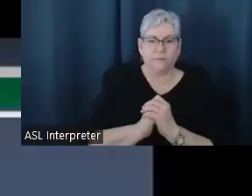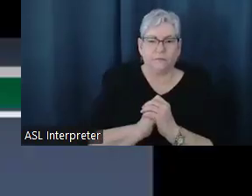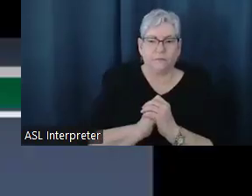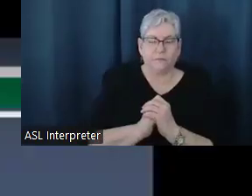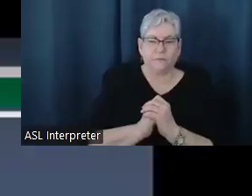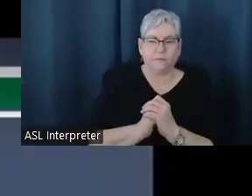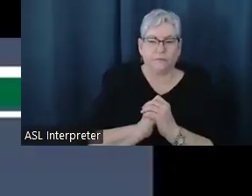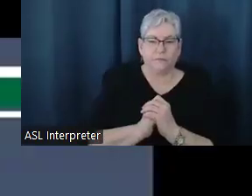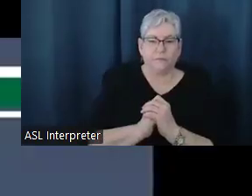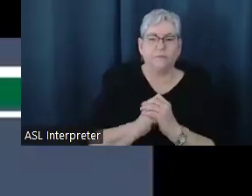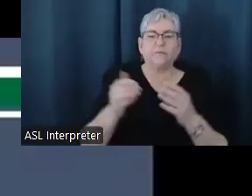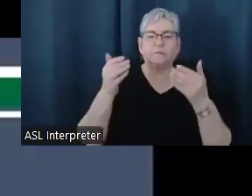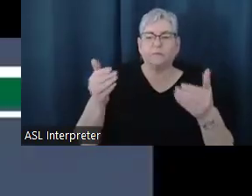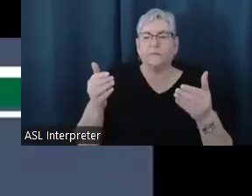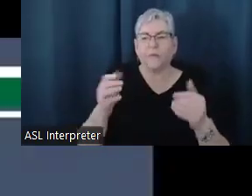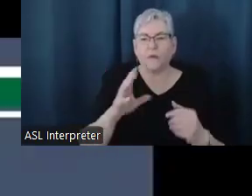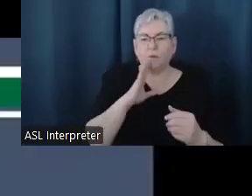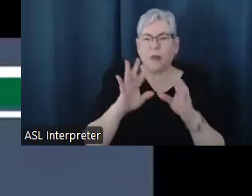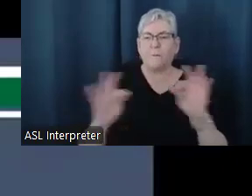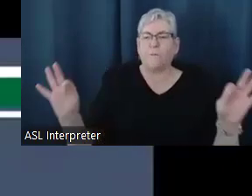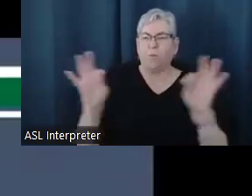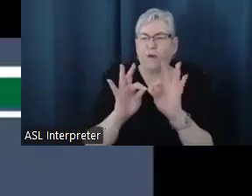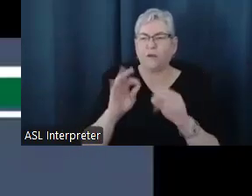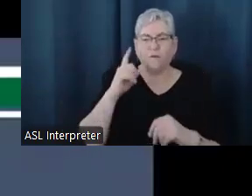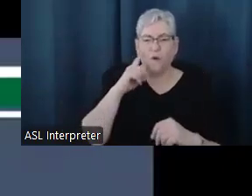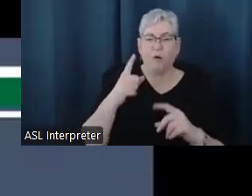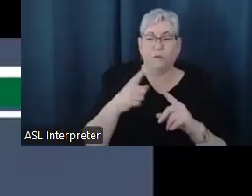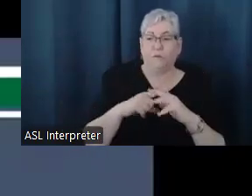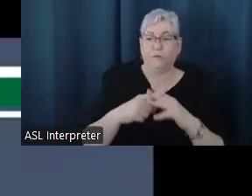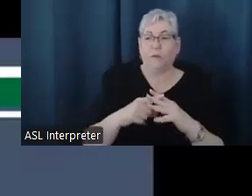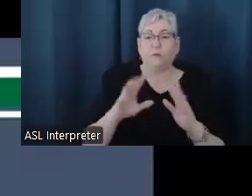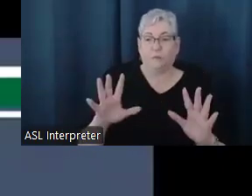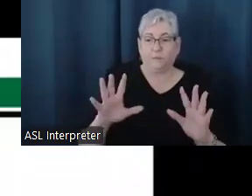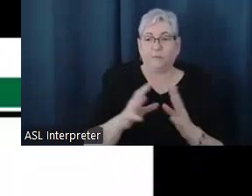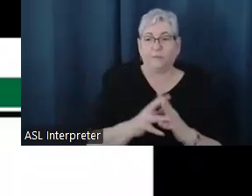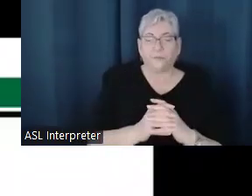So let's talk about the importance first and foremost. Go ahead.